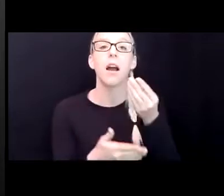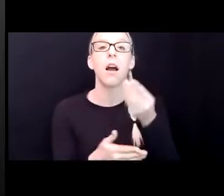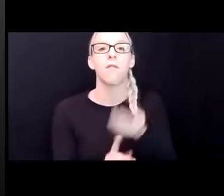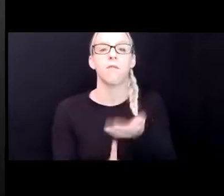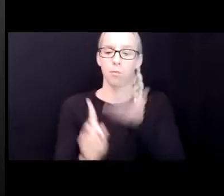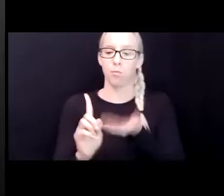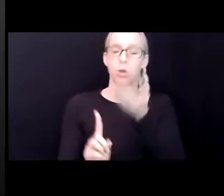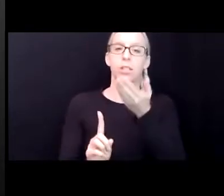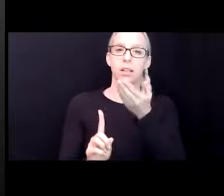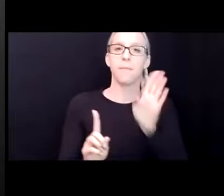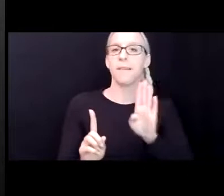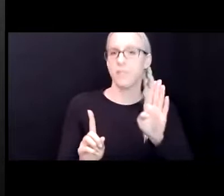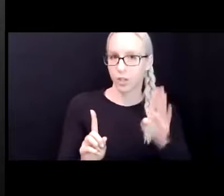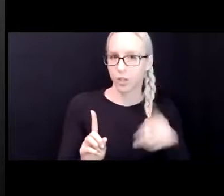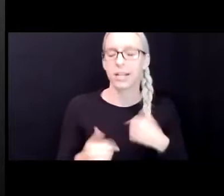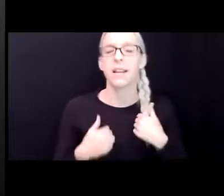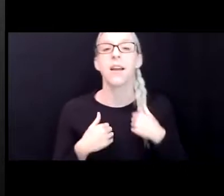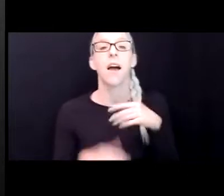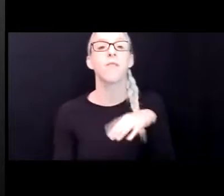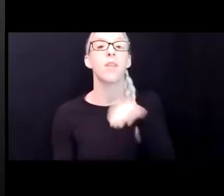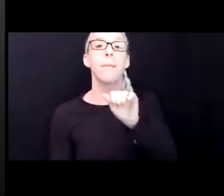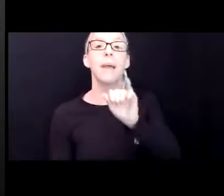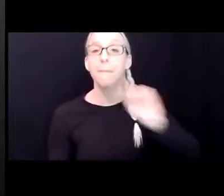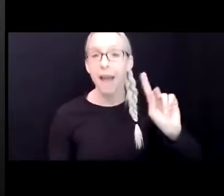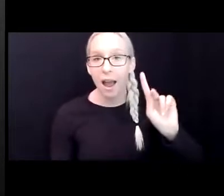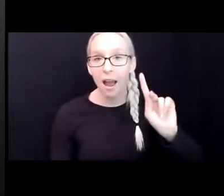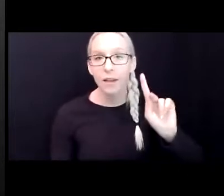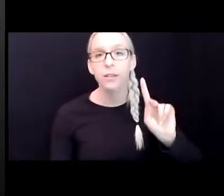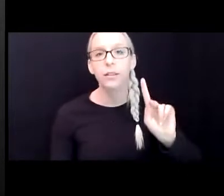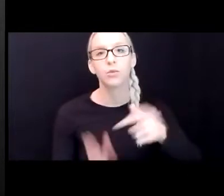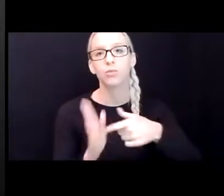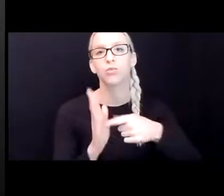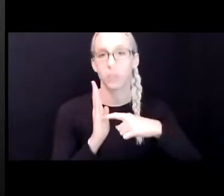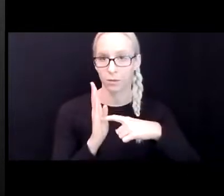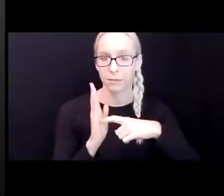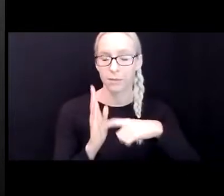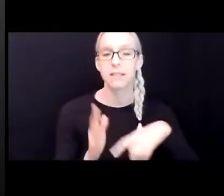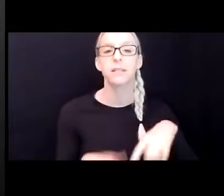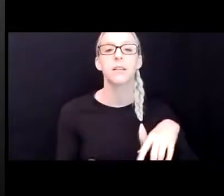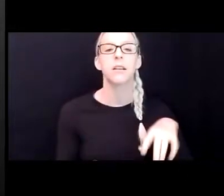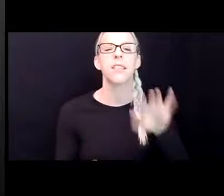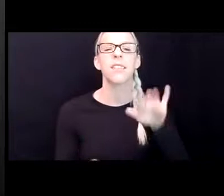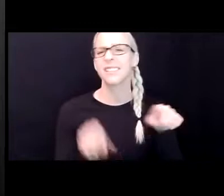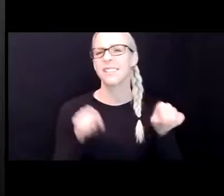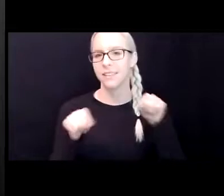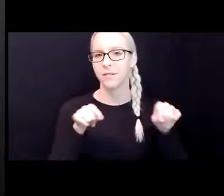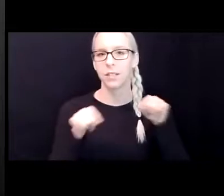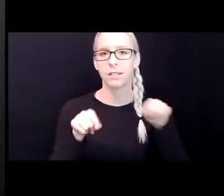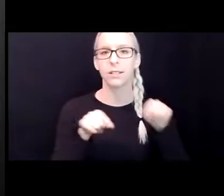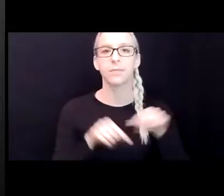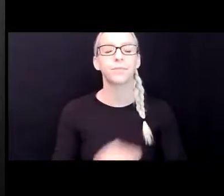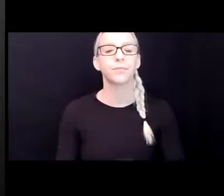They have the payback provisions to them, but that's one of the differences in these kinds of trusts. So what